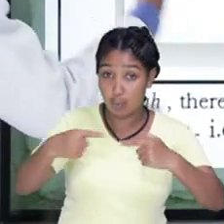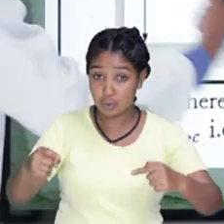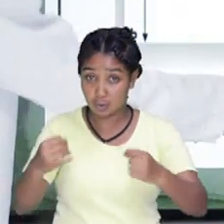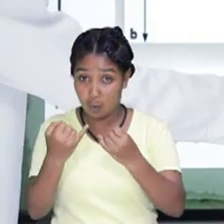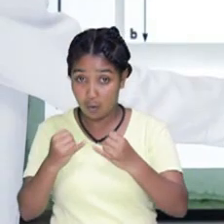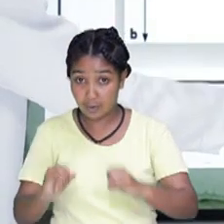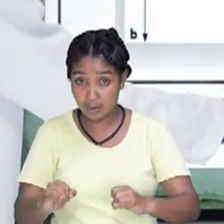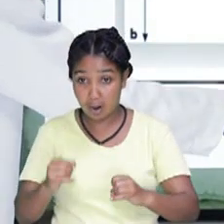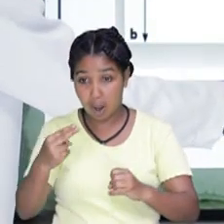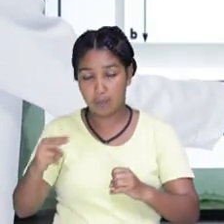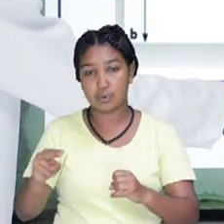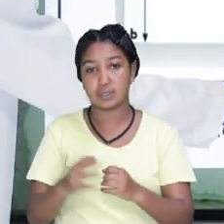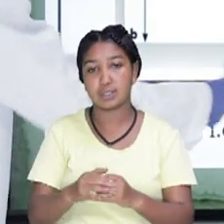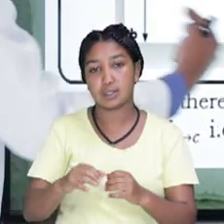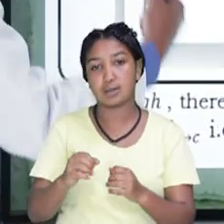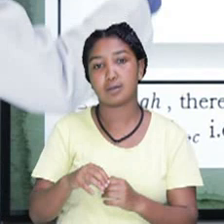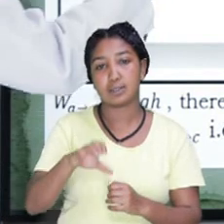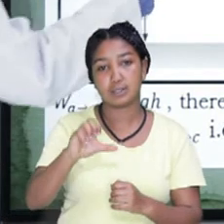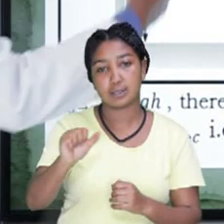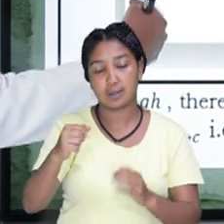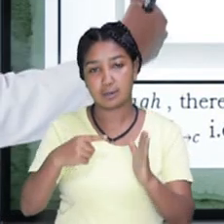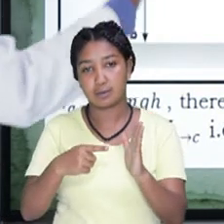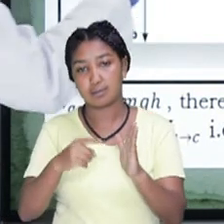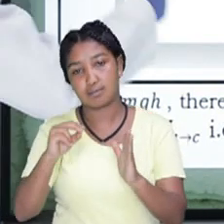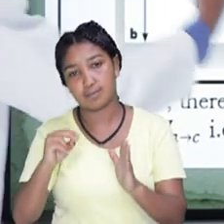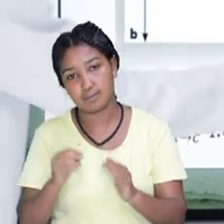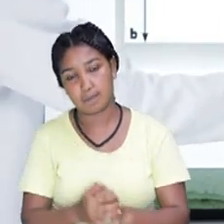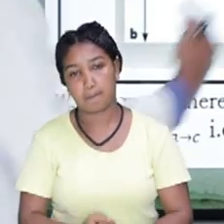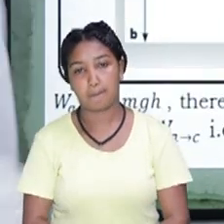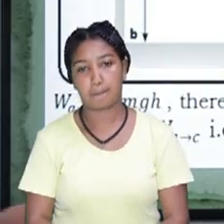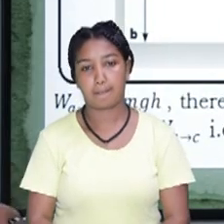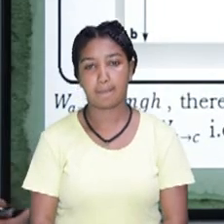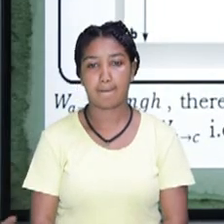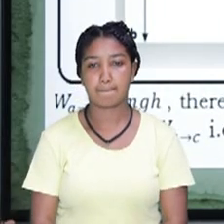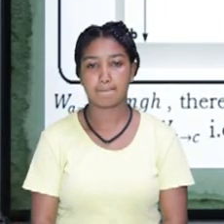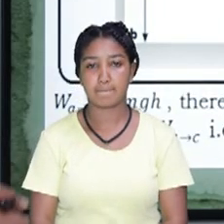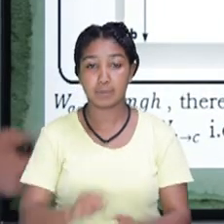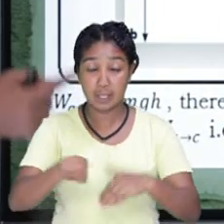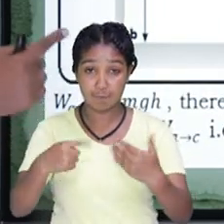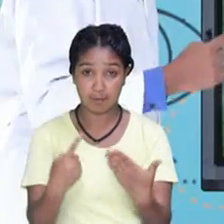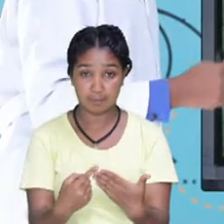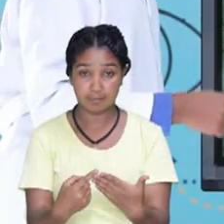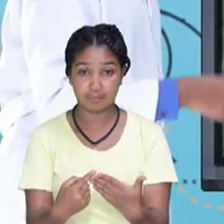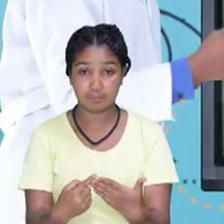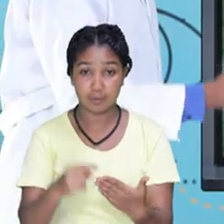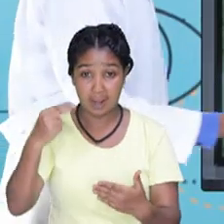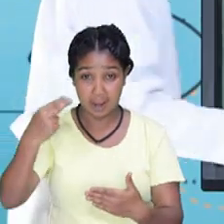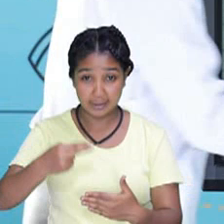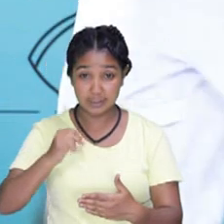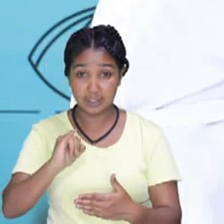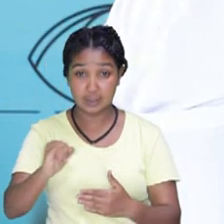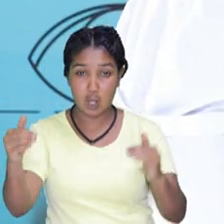over hypotenuse. Therefore, sine theta is opposite h over hypotenuse s. Therefore,